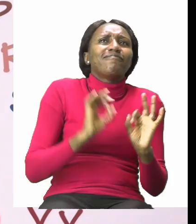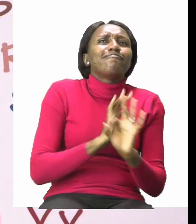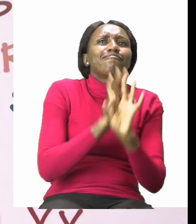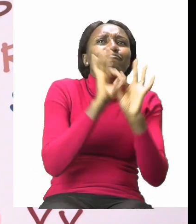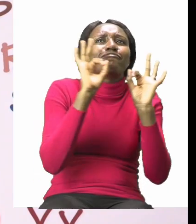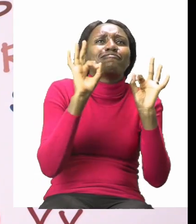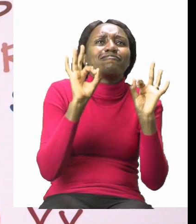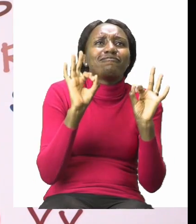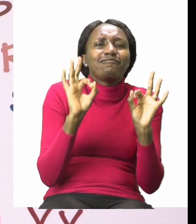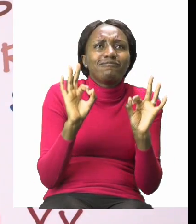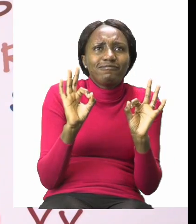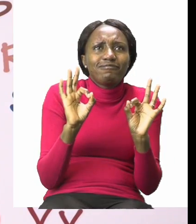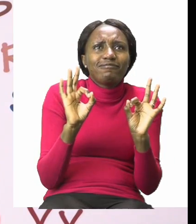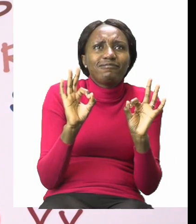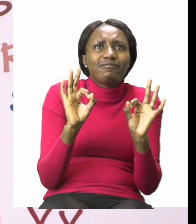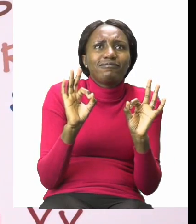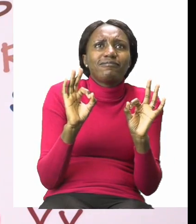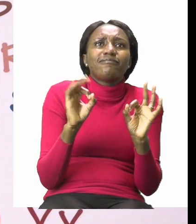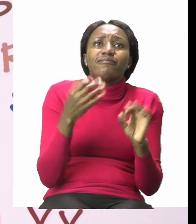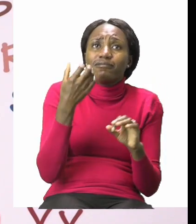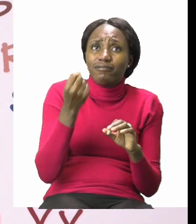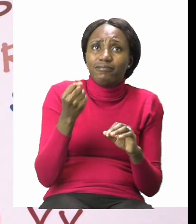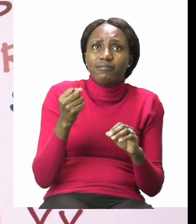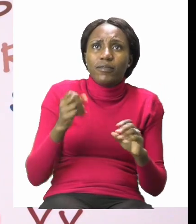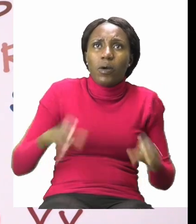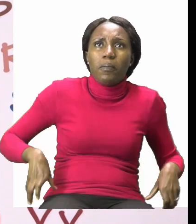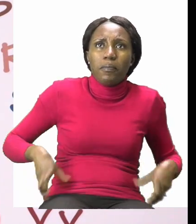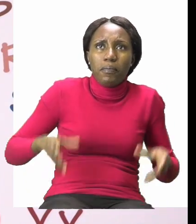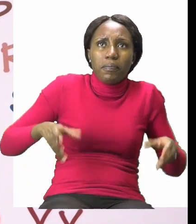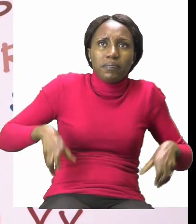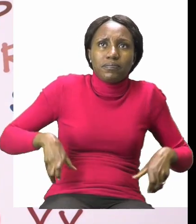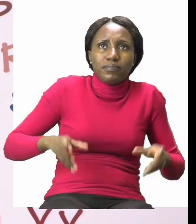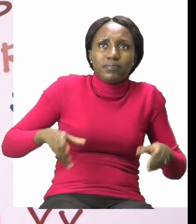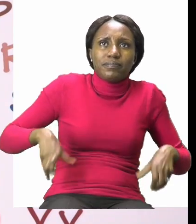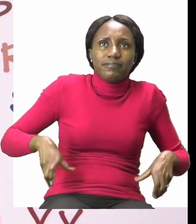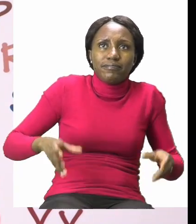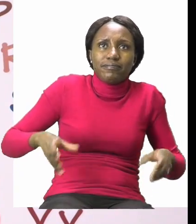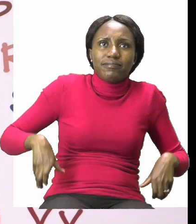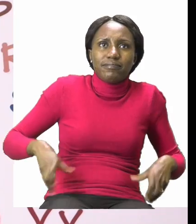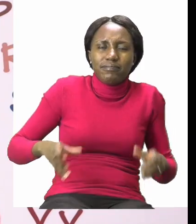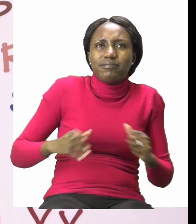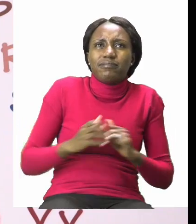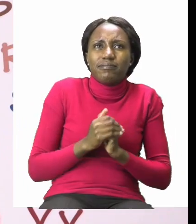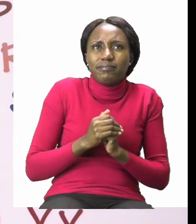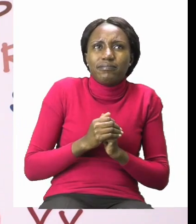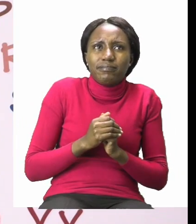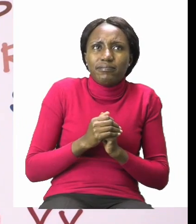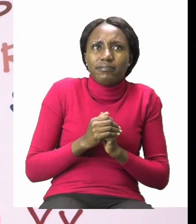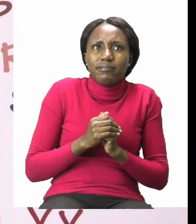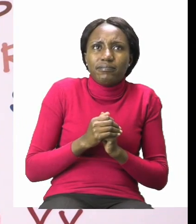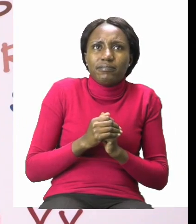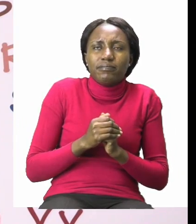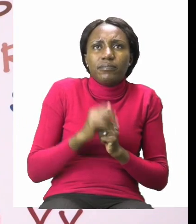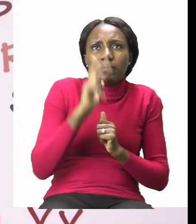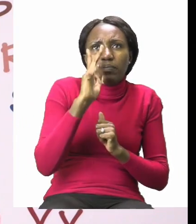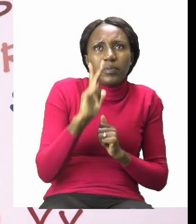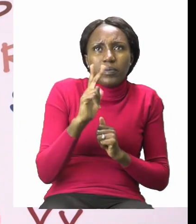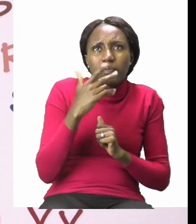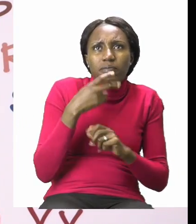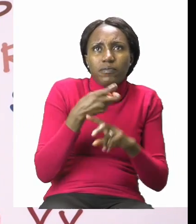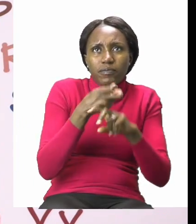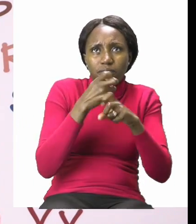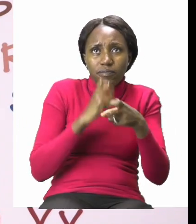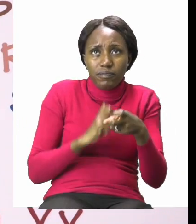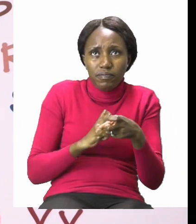Then, I have what is called here a wheelchair. Now, a wheelchair is used by people who are not able